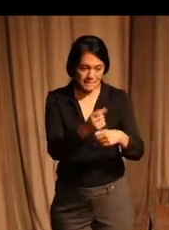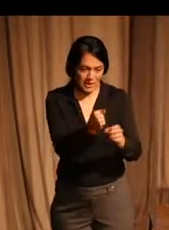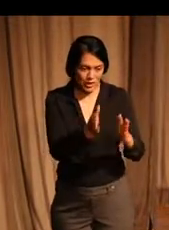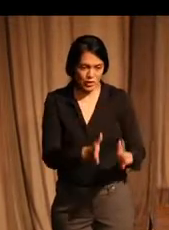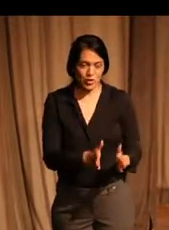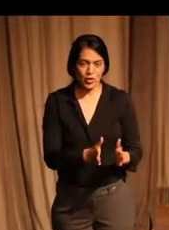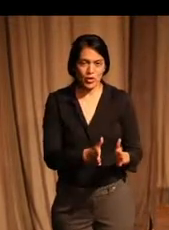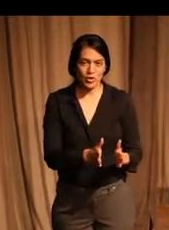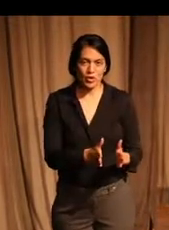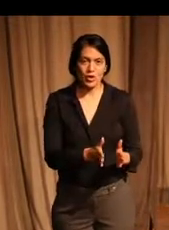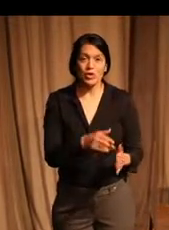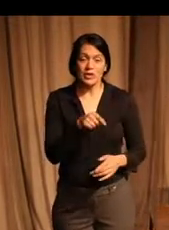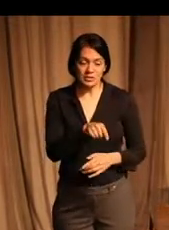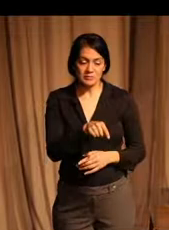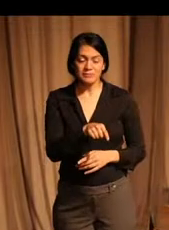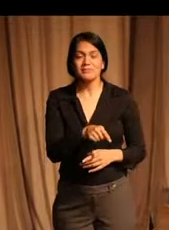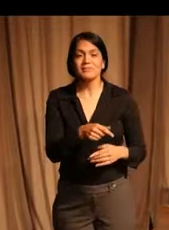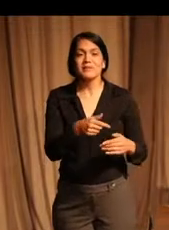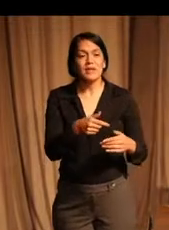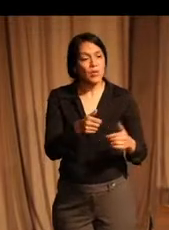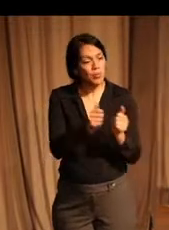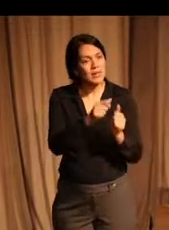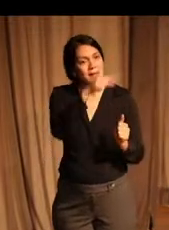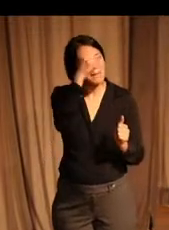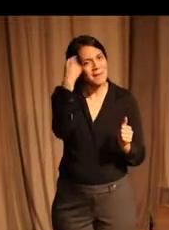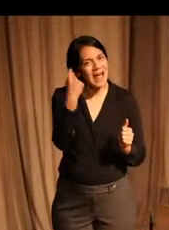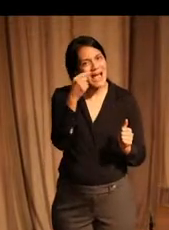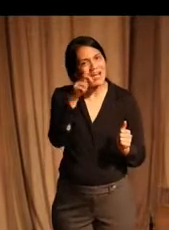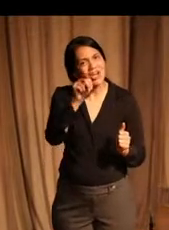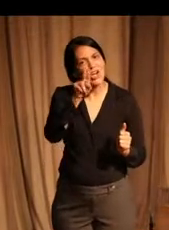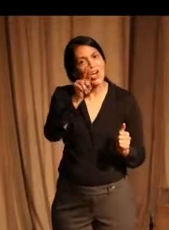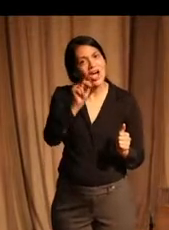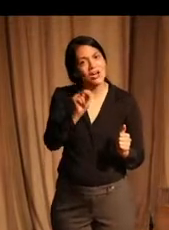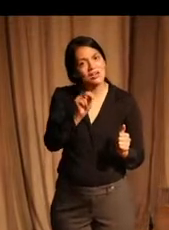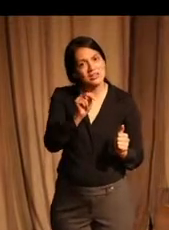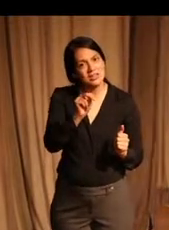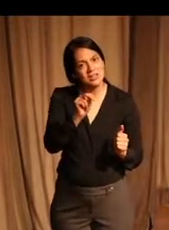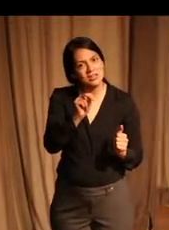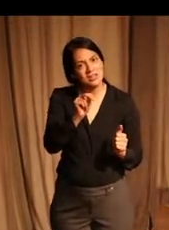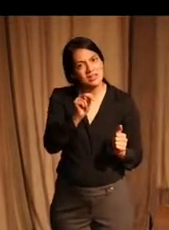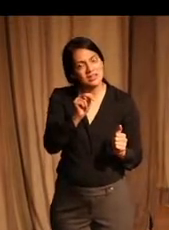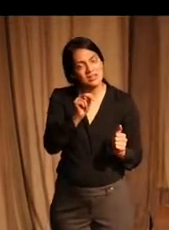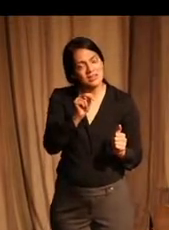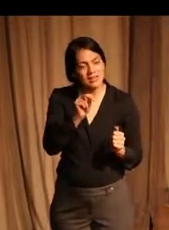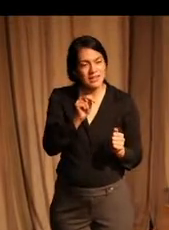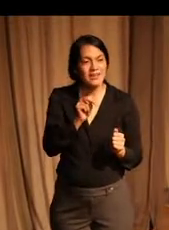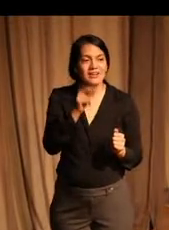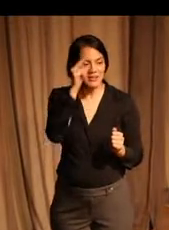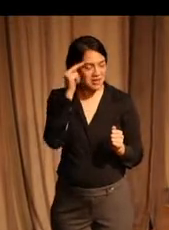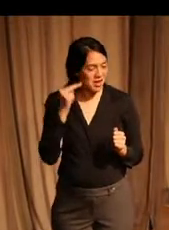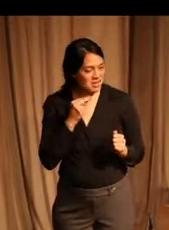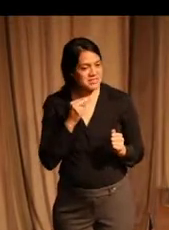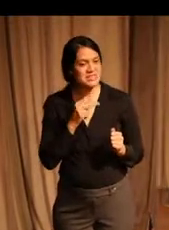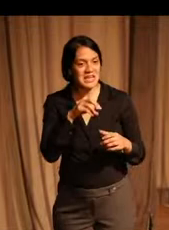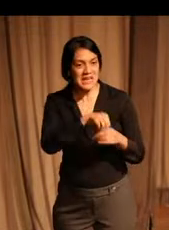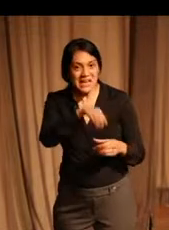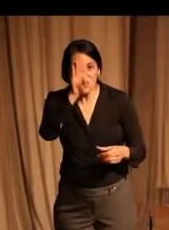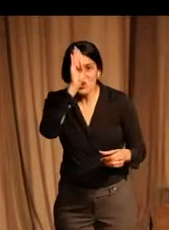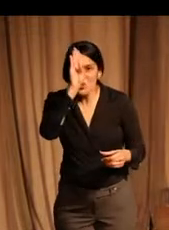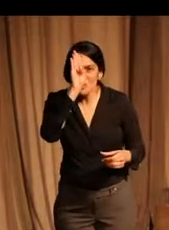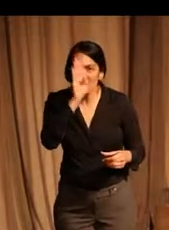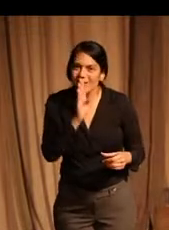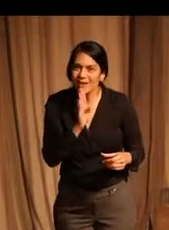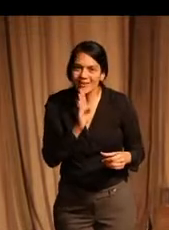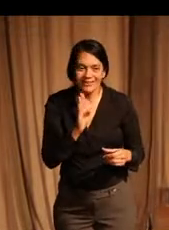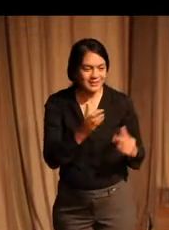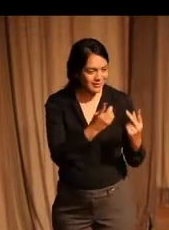the Order of Black Nuns that were in Cuba, they were in New Orleans, they were in, I think, a few other cities throughout. And